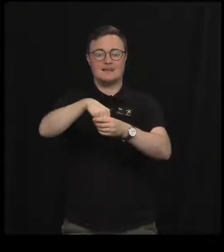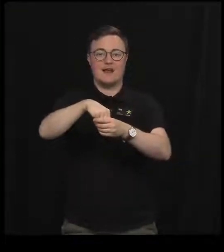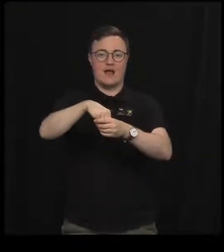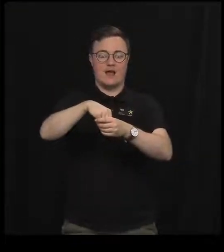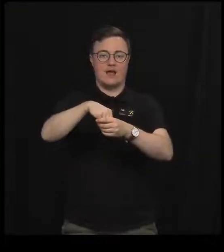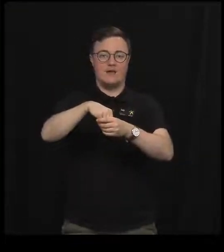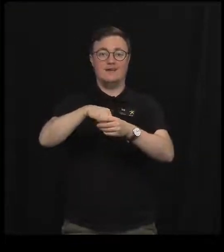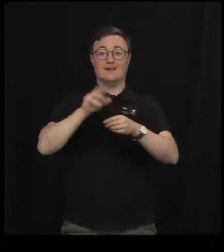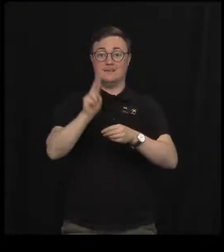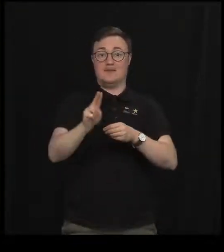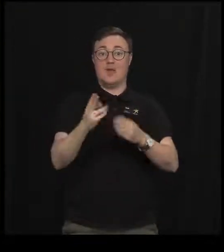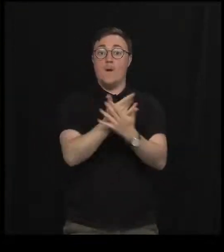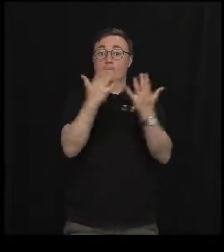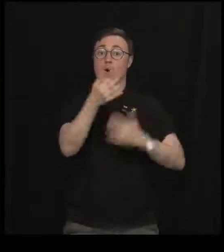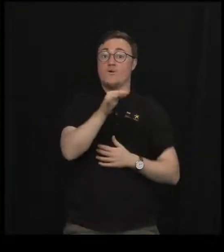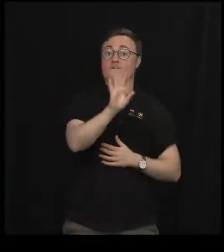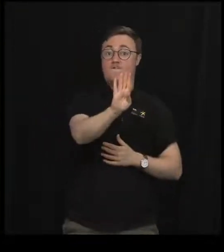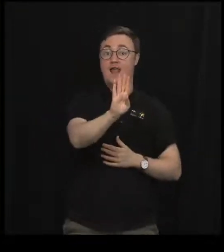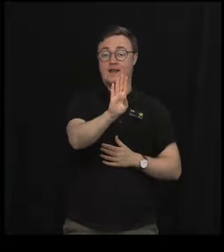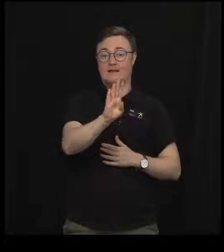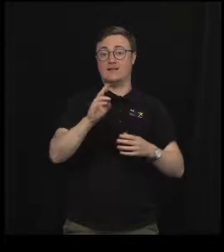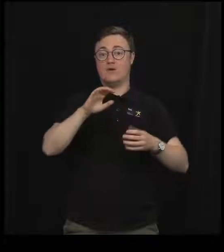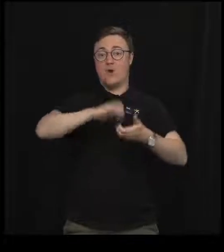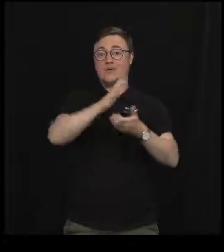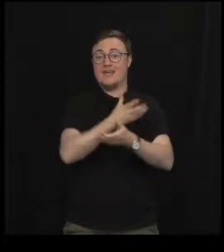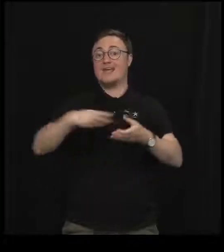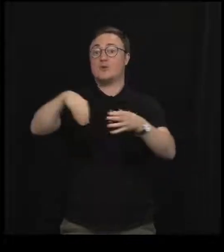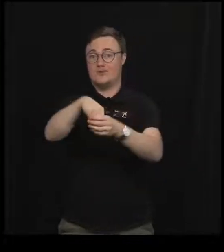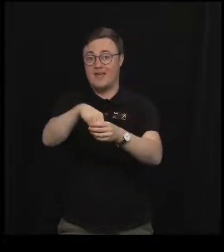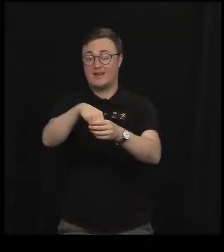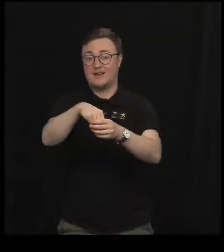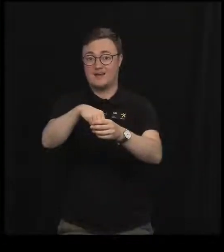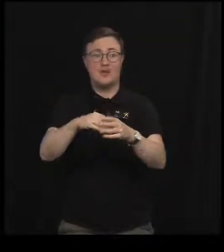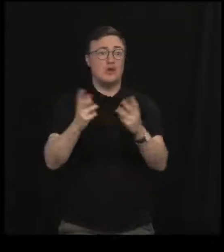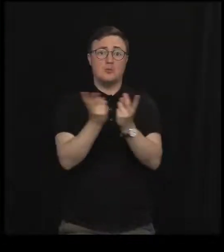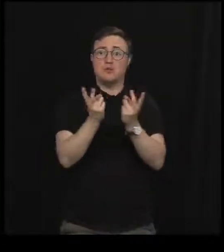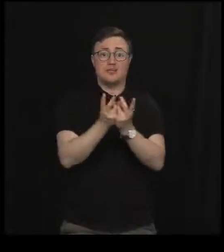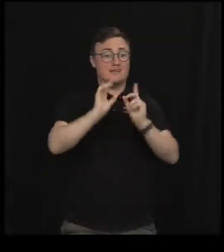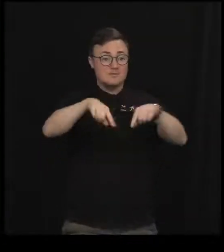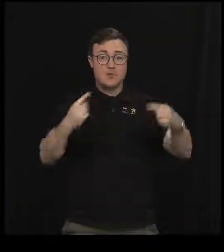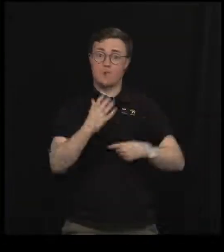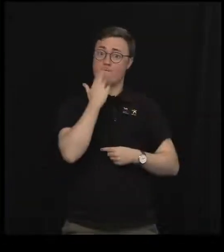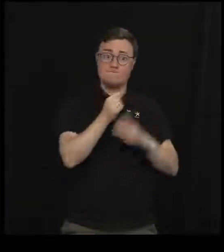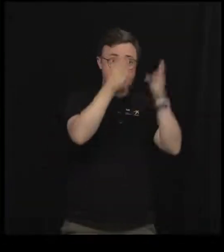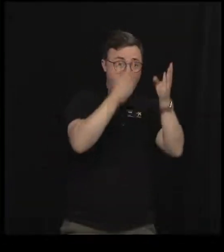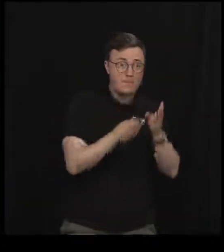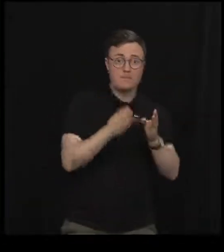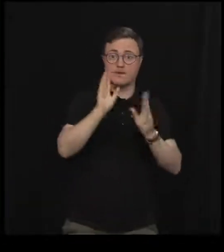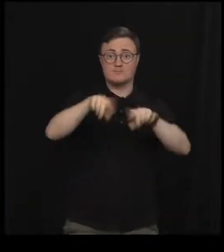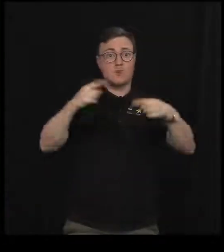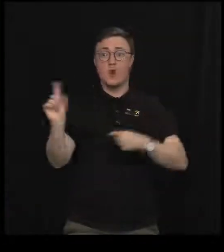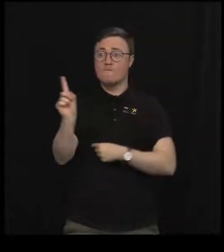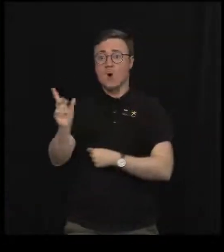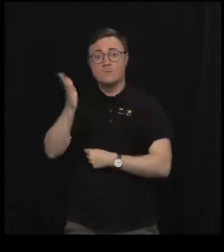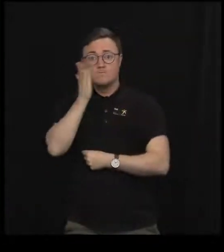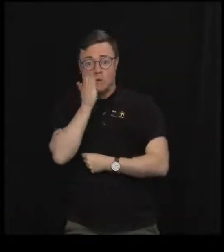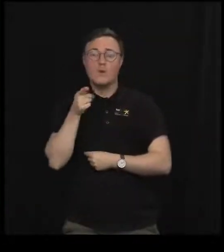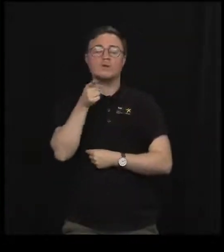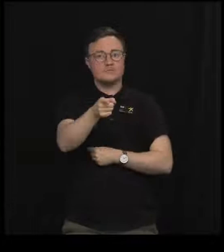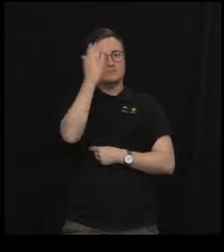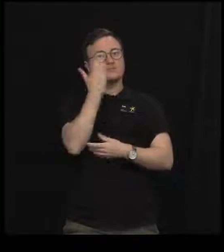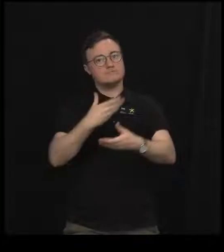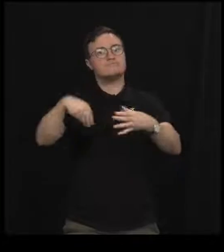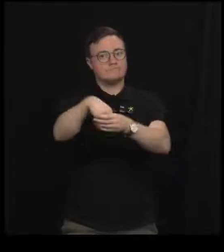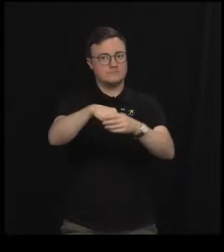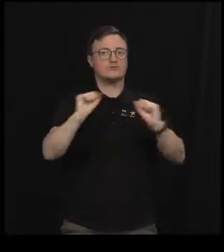diversity, equity, and inclusion. So irrespective of where you are, who you are, you should be integrated and included. And that's both for people that work